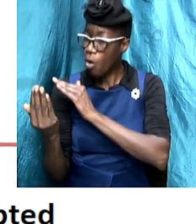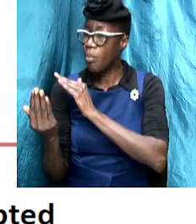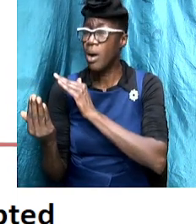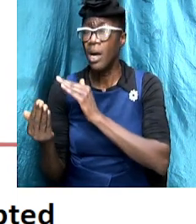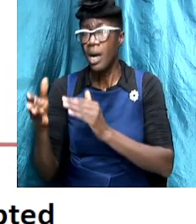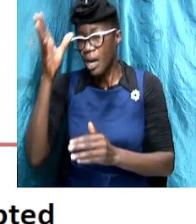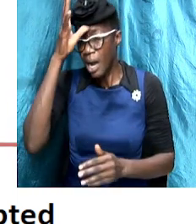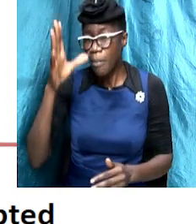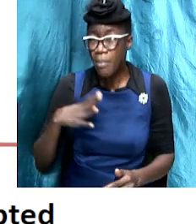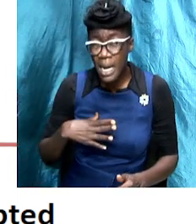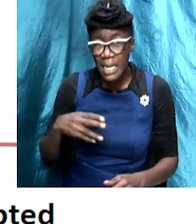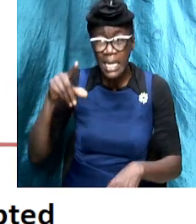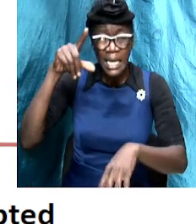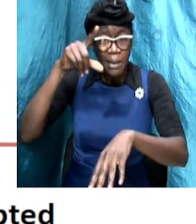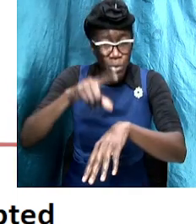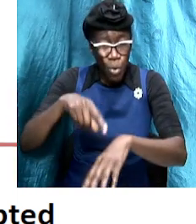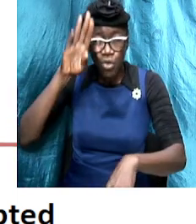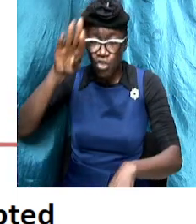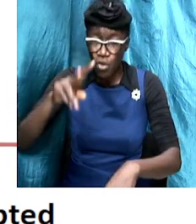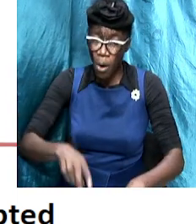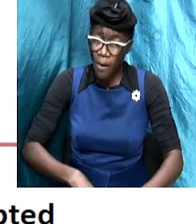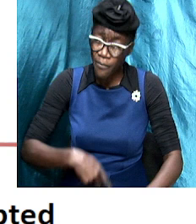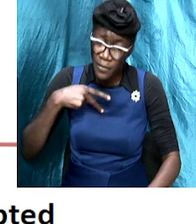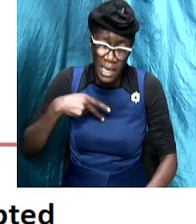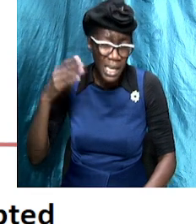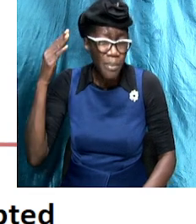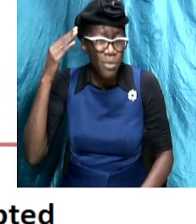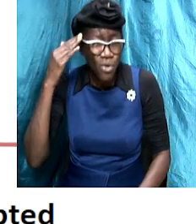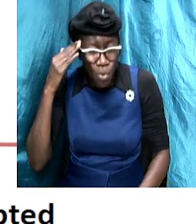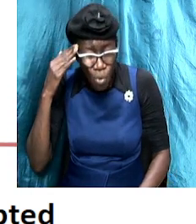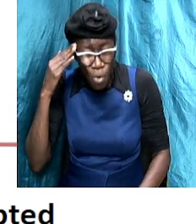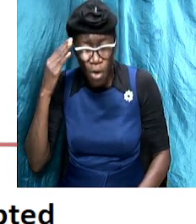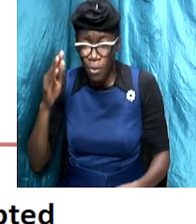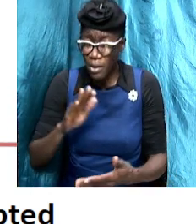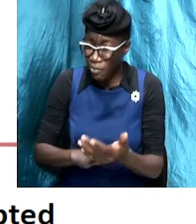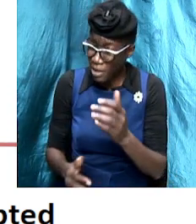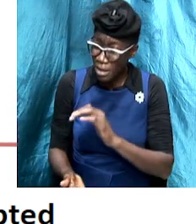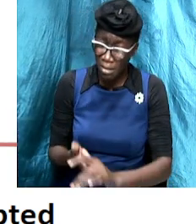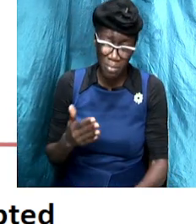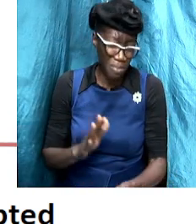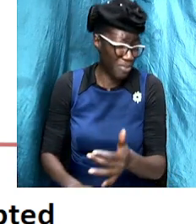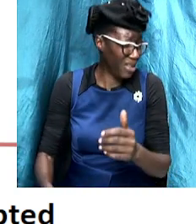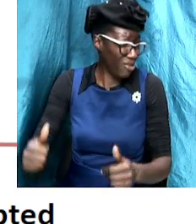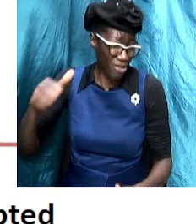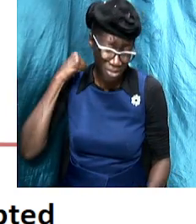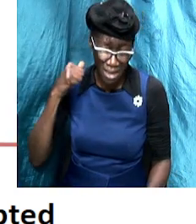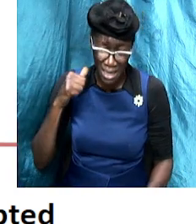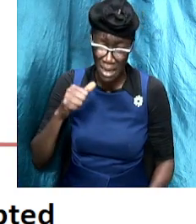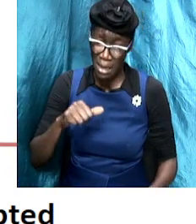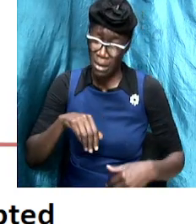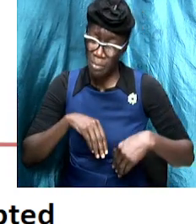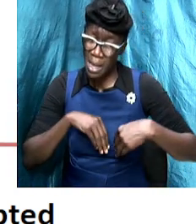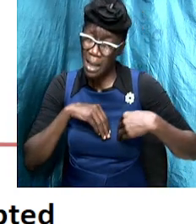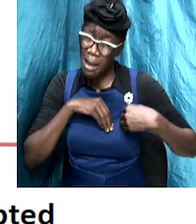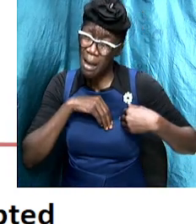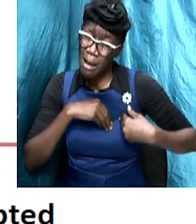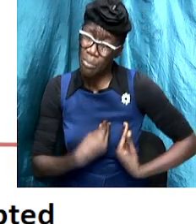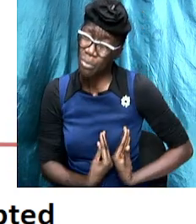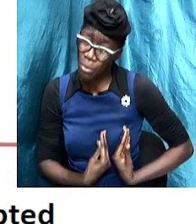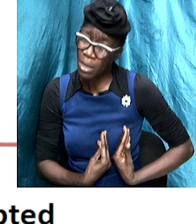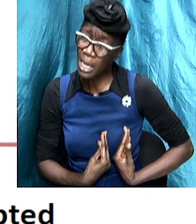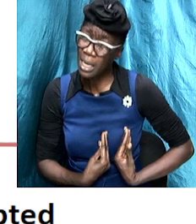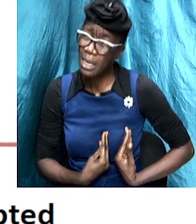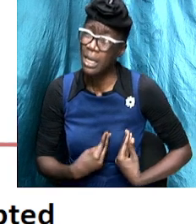He knows your struggles. He knows how it feels to be betrayed. He knows how it feels to be heartbroken. He knows how it feels to be hurt.